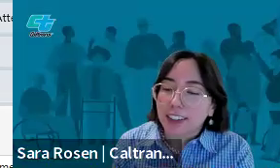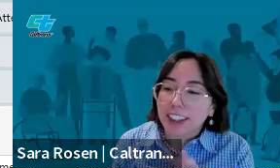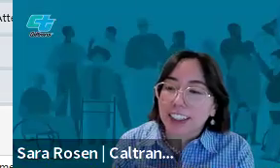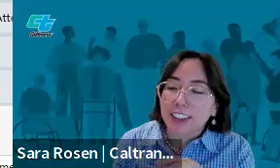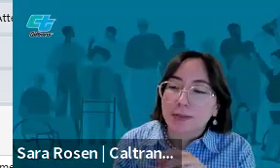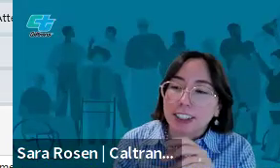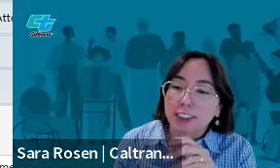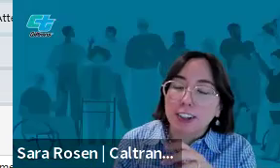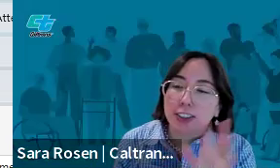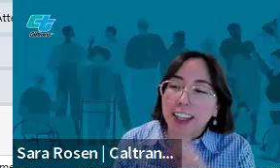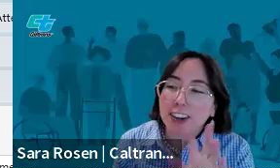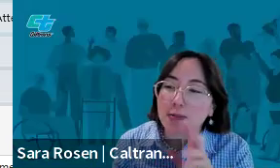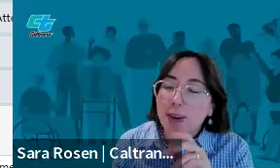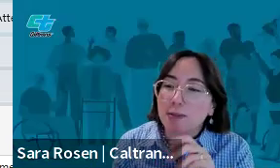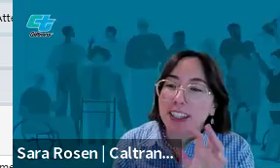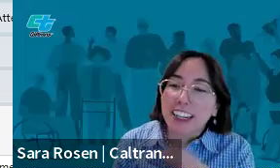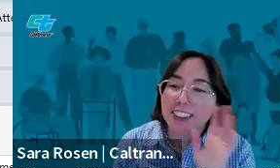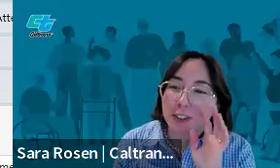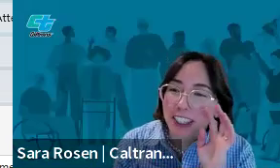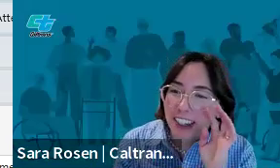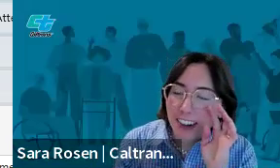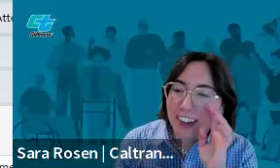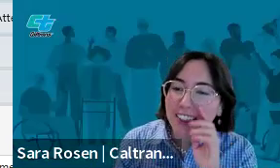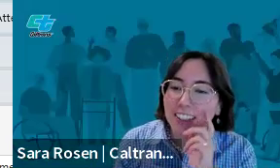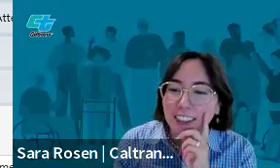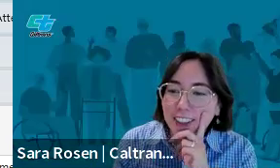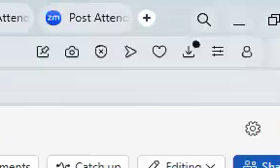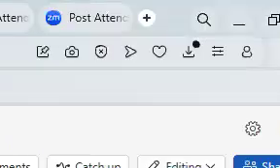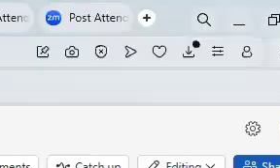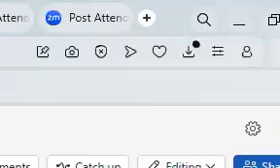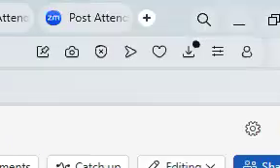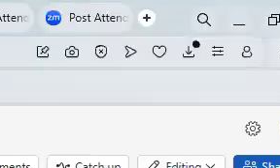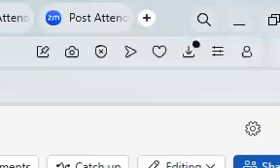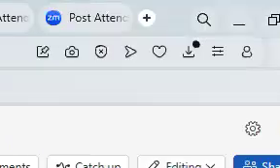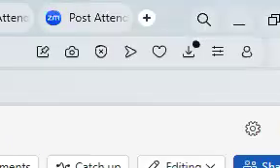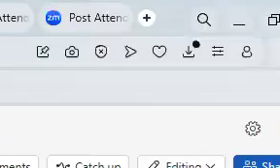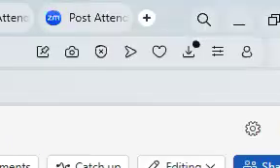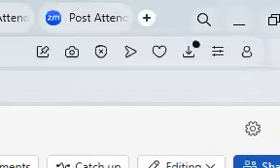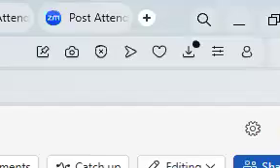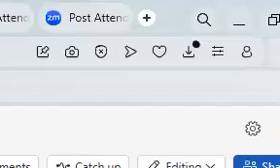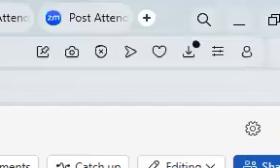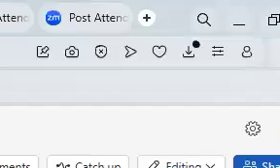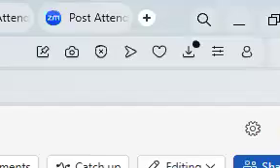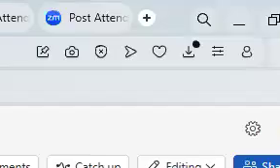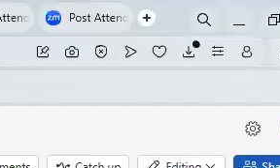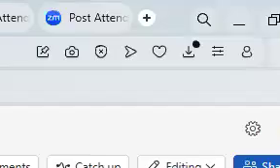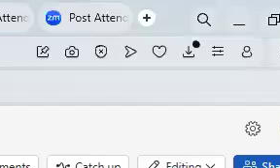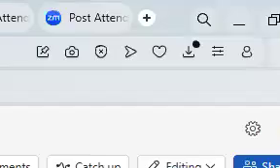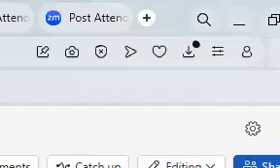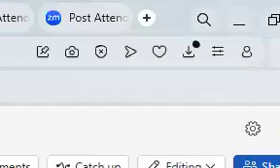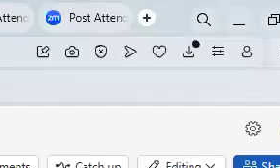I see you had taken some extra There we notes. go. Okay, no problem. We could add those later. Yeah, So maybe I we can can, move thank this you one so up. much.